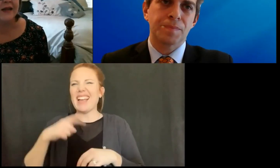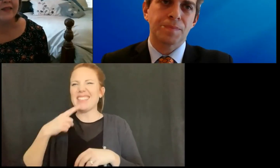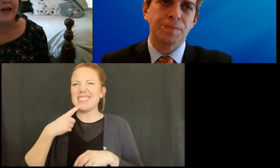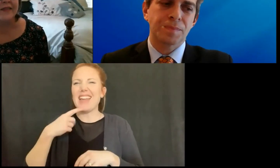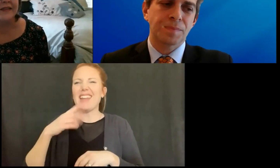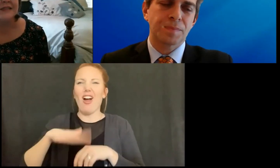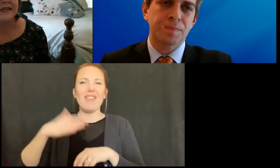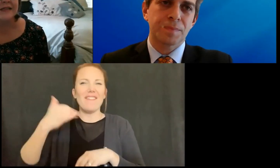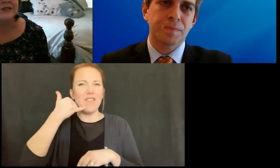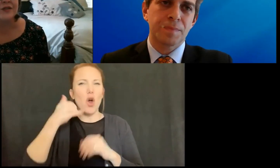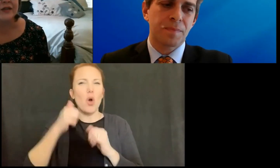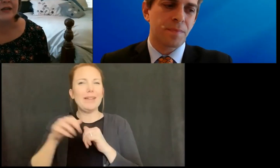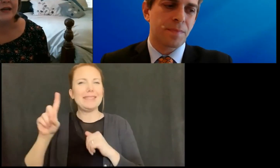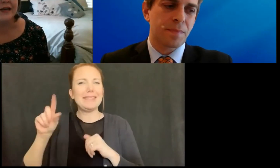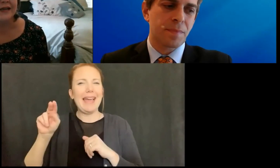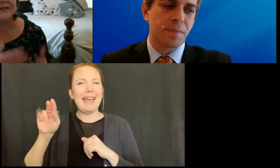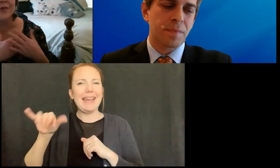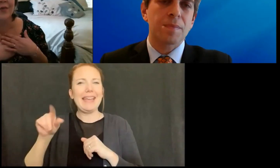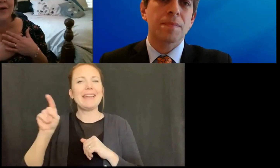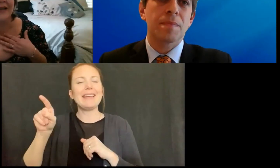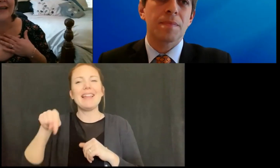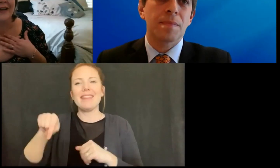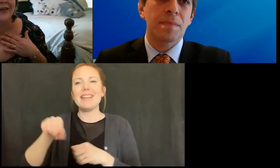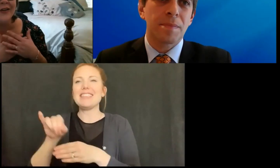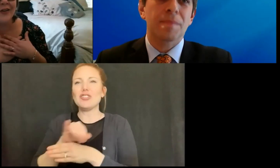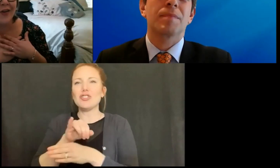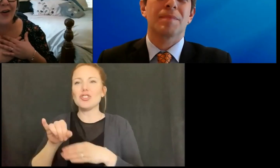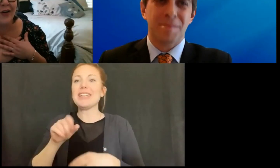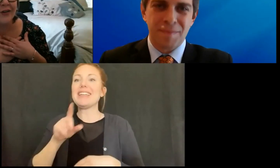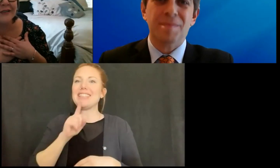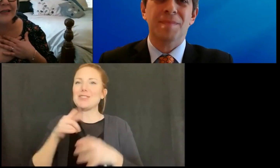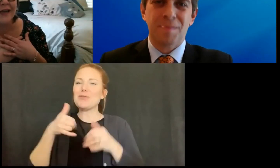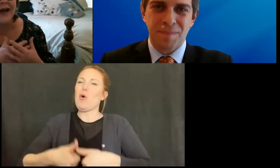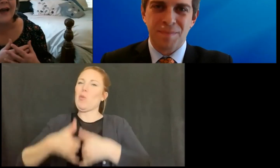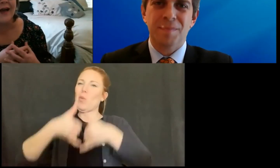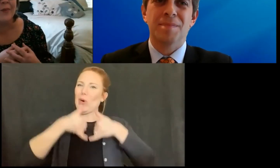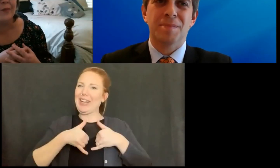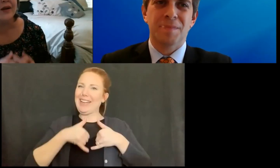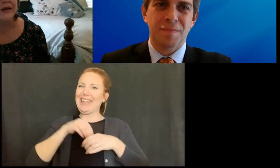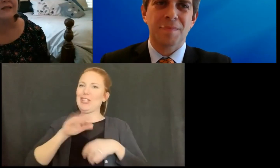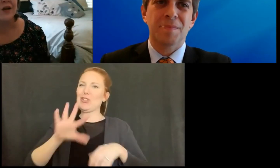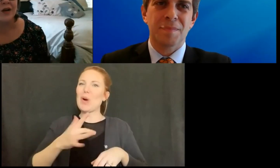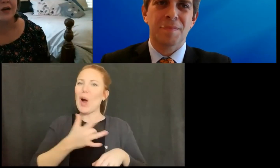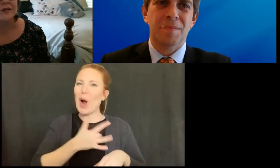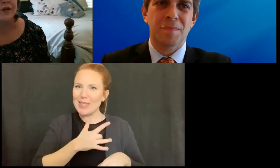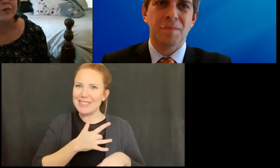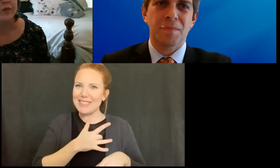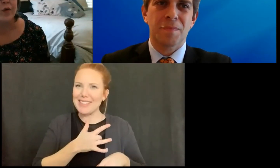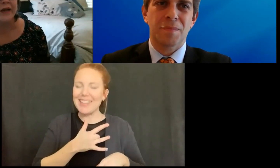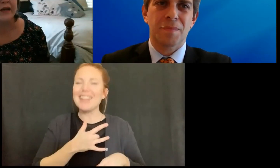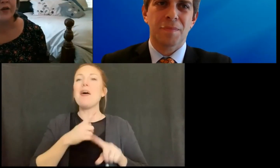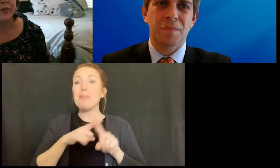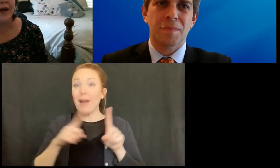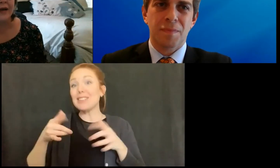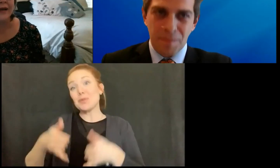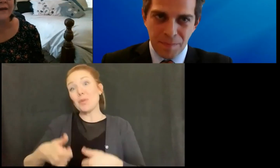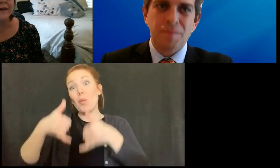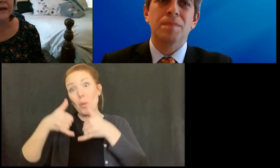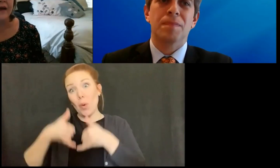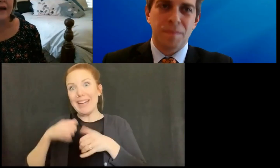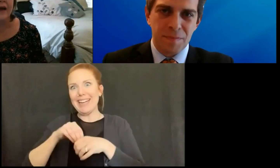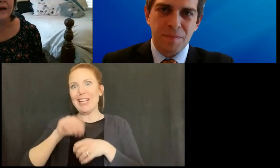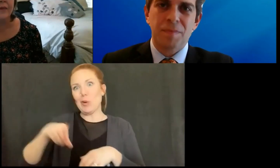Danny that this industry is rewarding here in your heart, but it is also rewarding in your